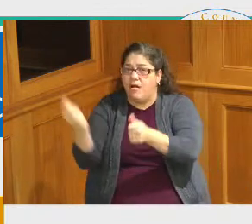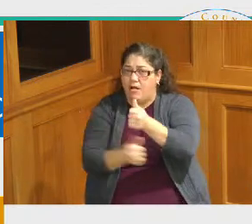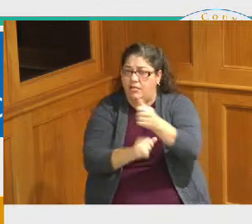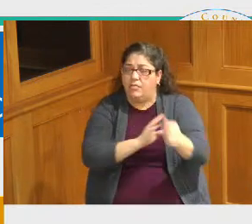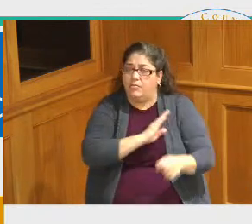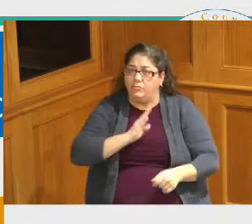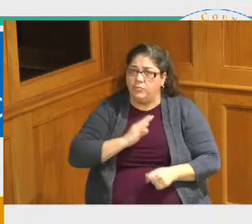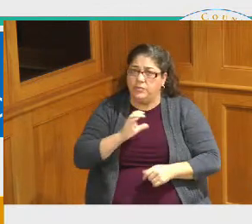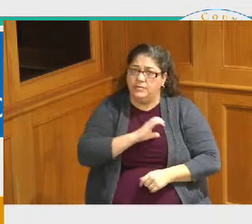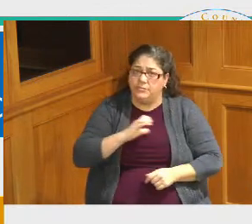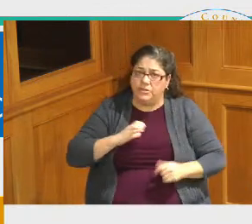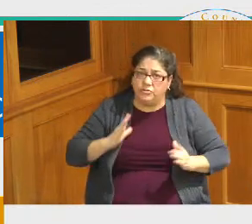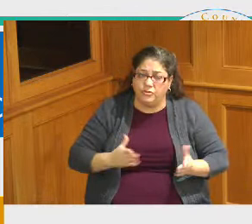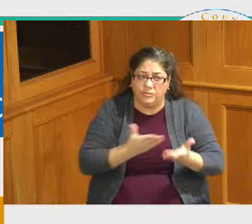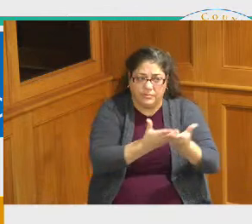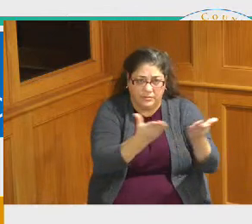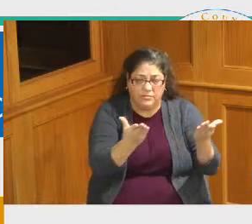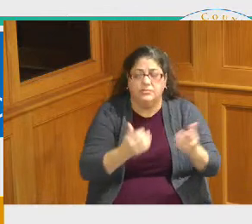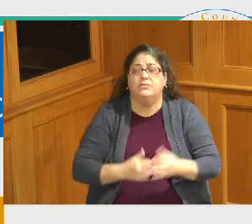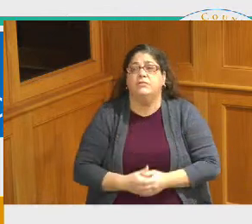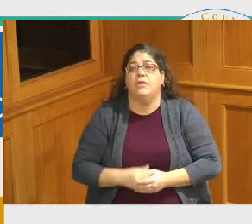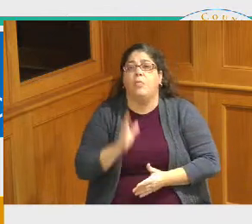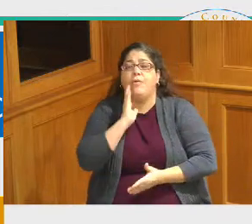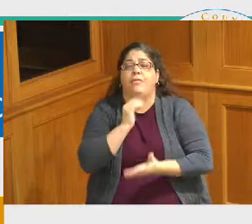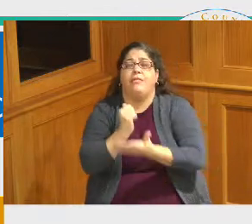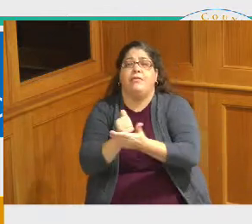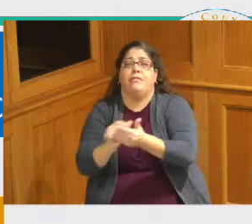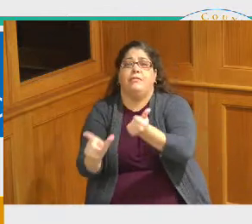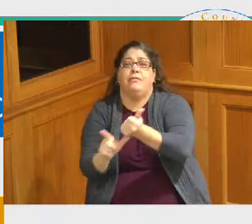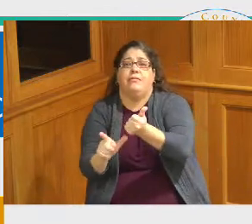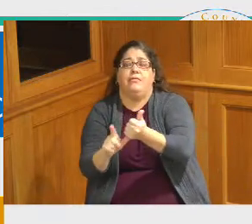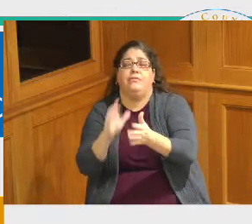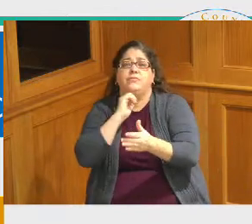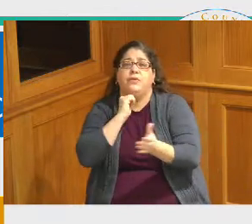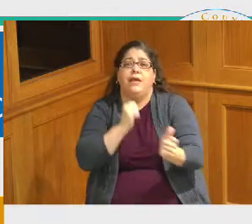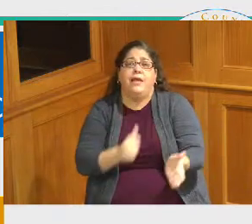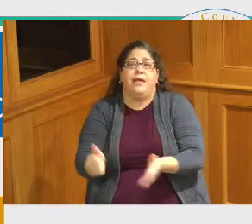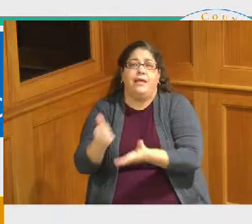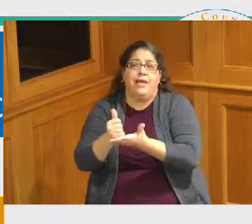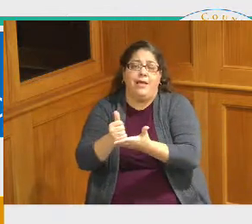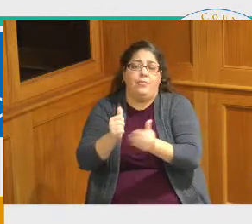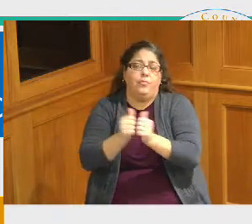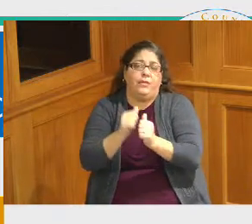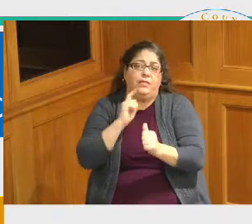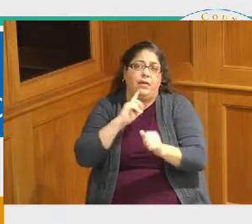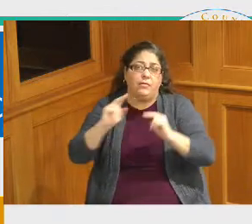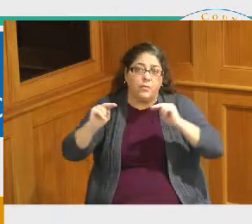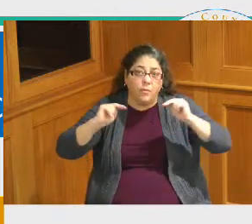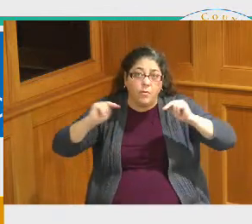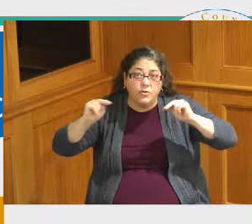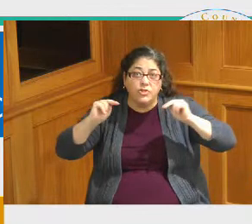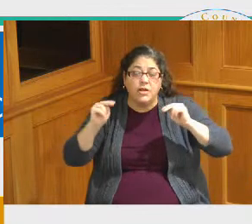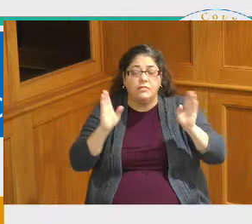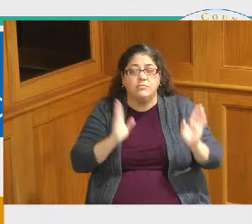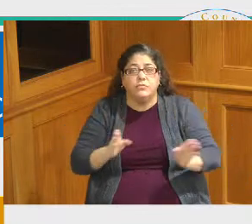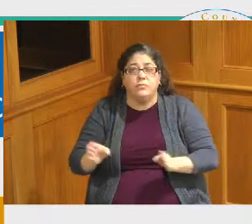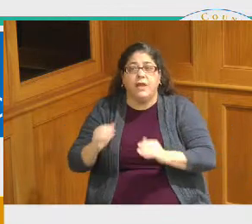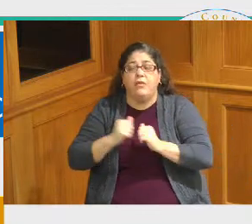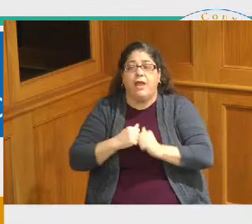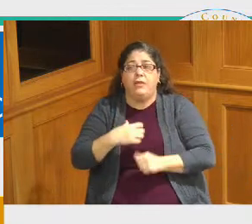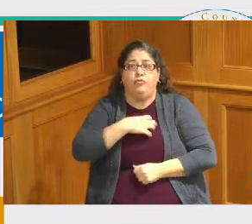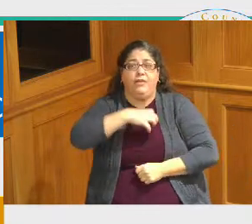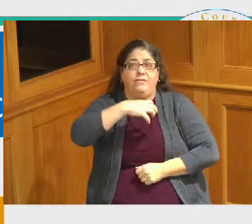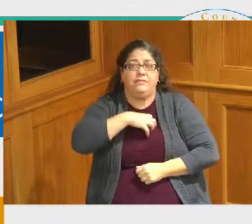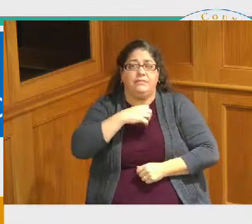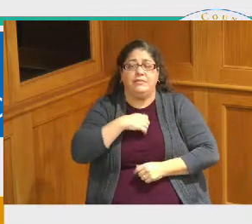to assist her in preparing for negotiations and handling grievances and